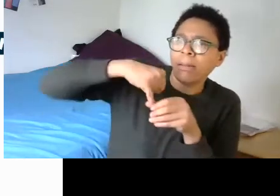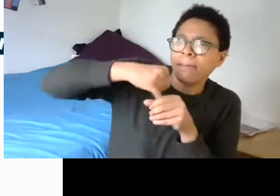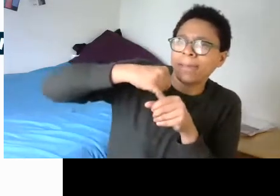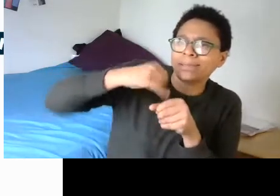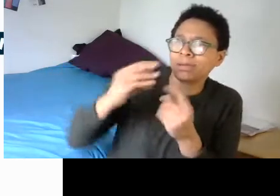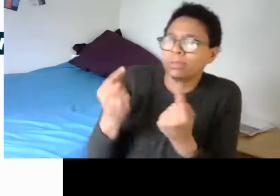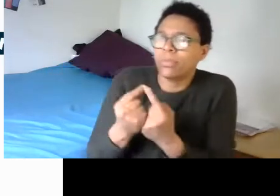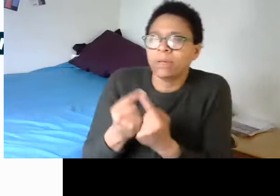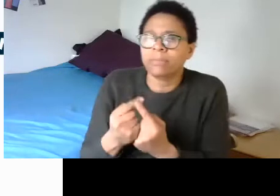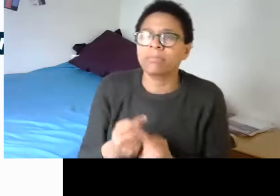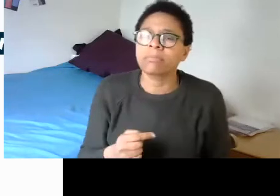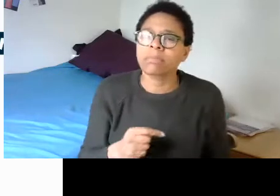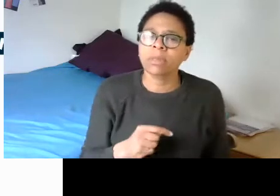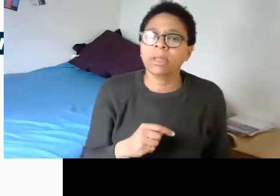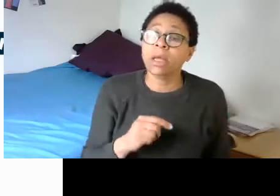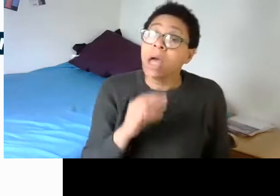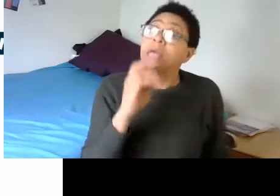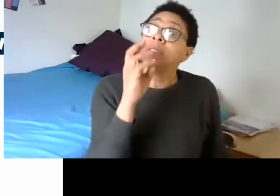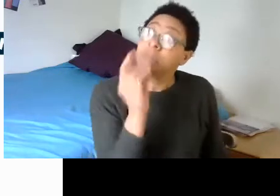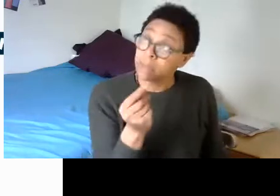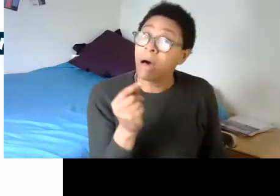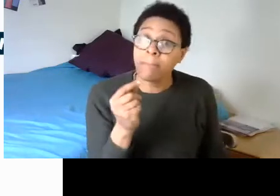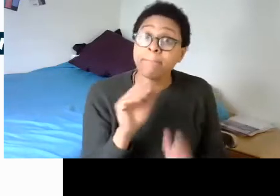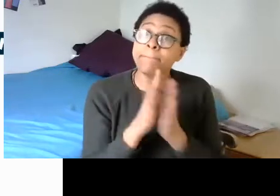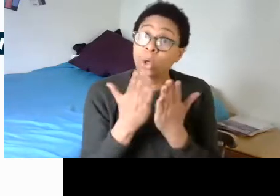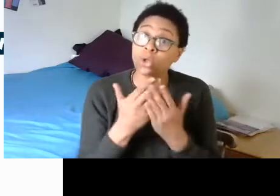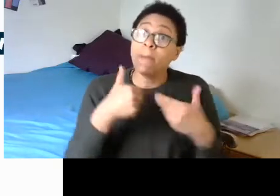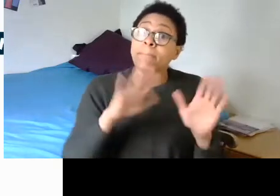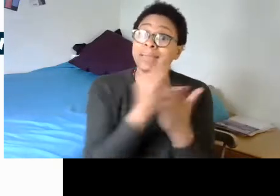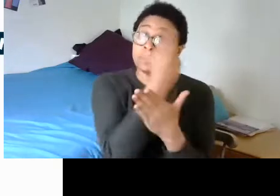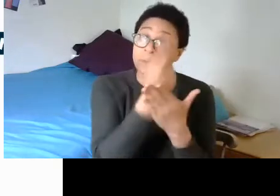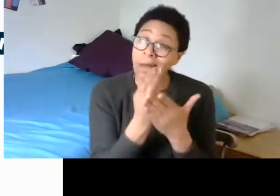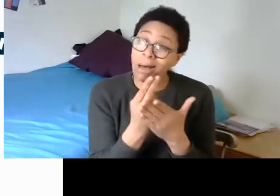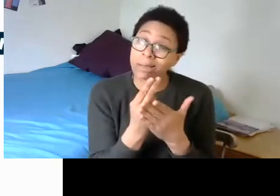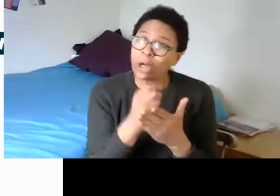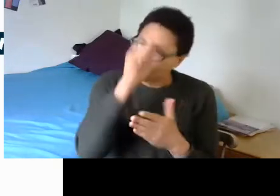Some books were even designed to have plant specimens added. Similar to earlier, when